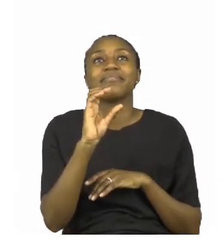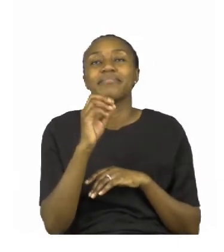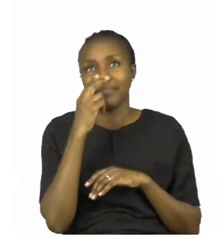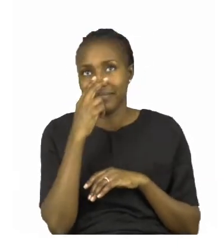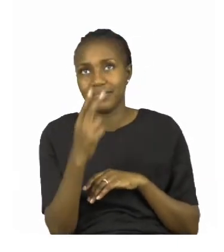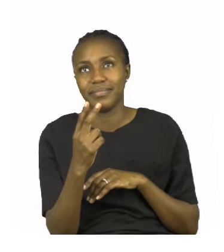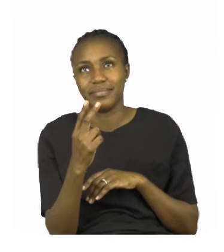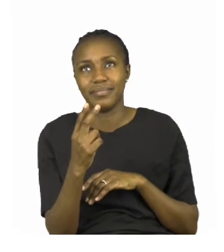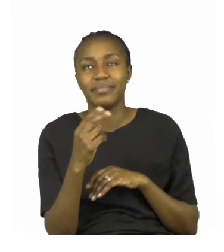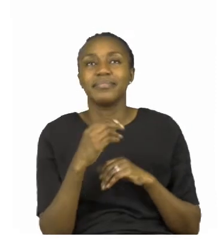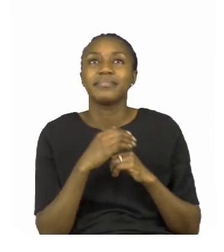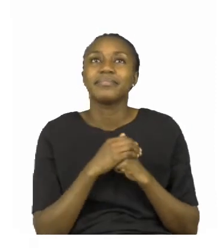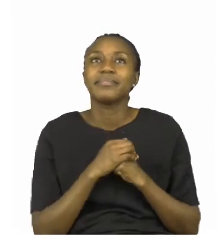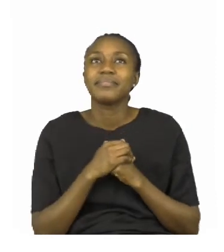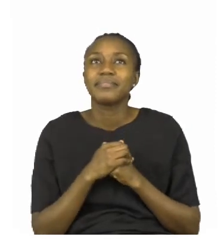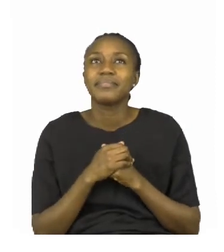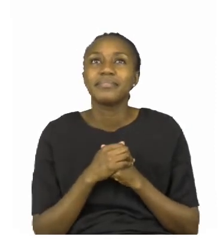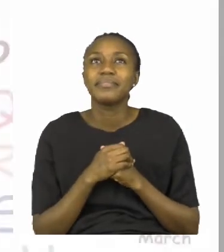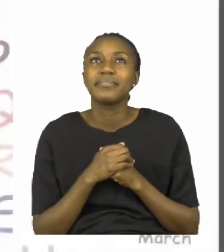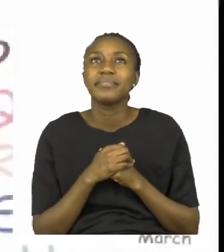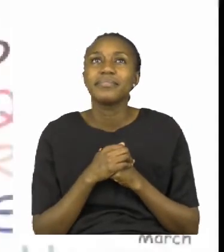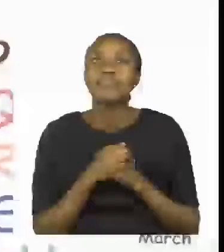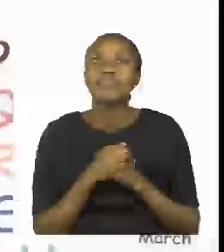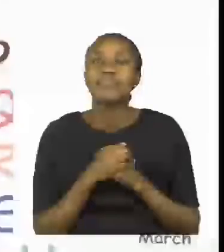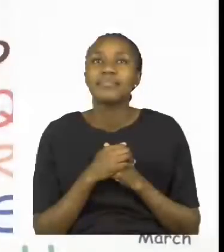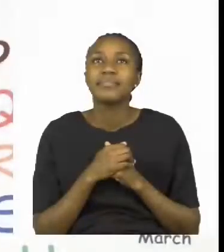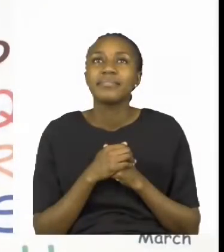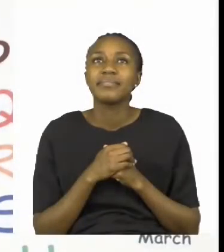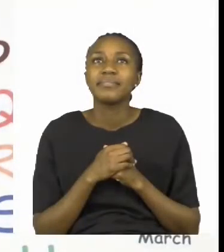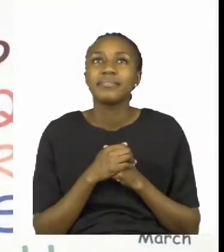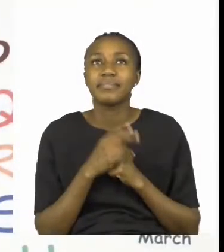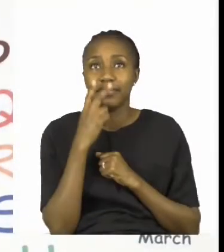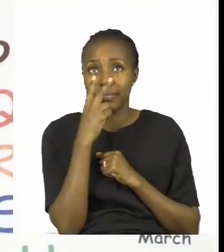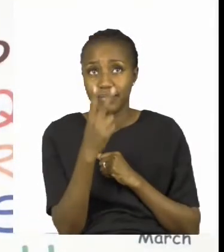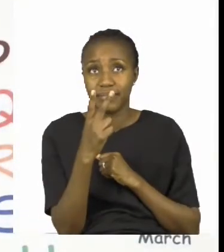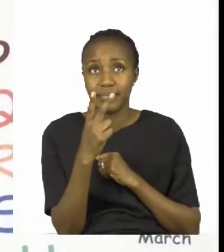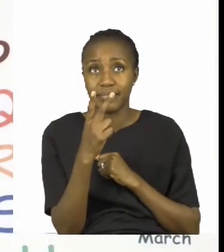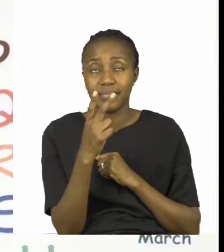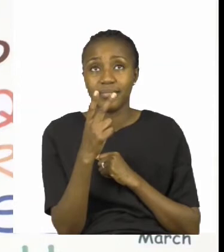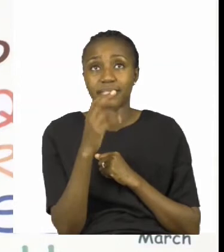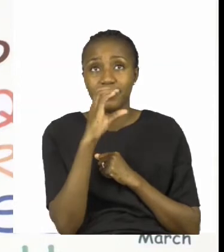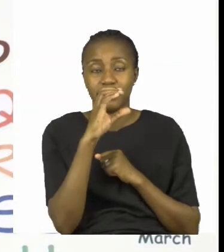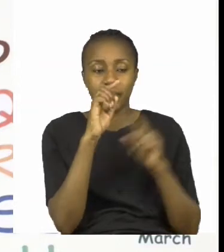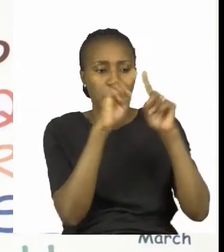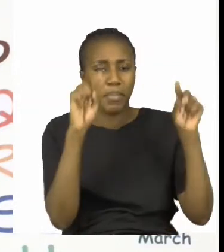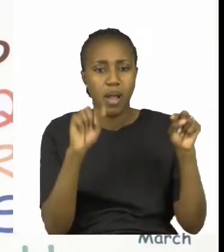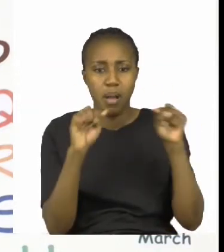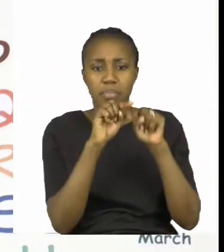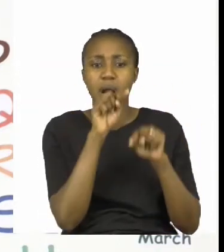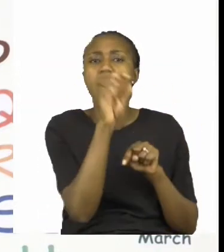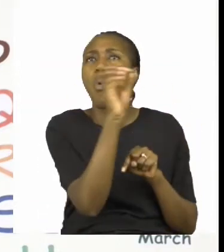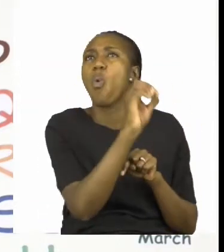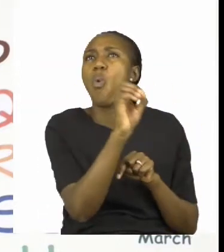see if we can find our answer. Now, as you can see, the first one is missing. We don't